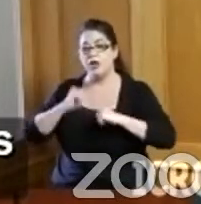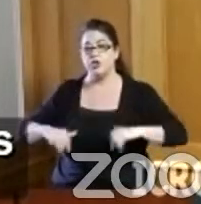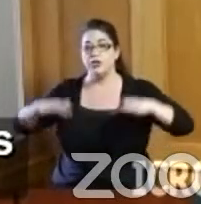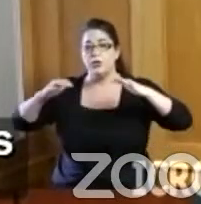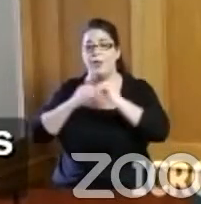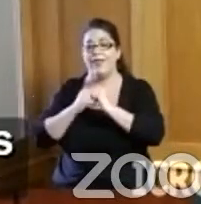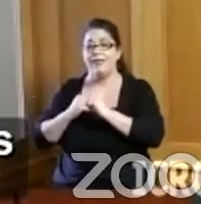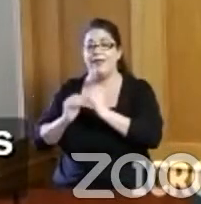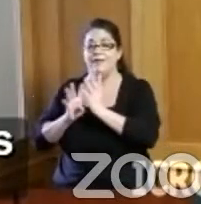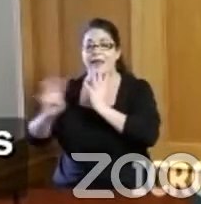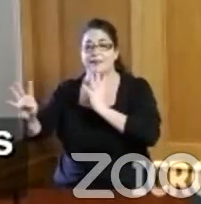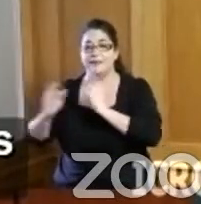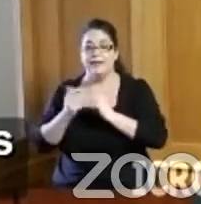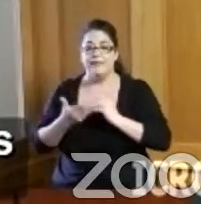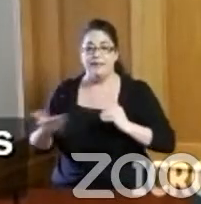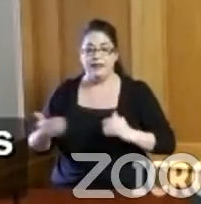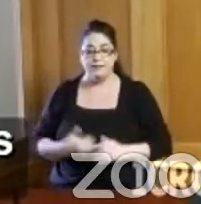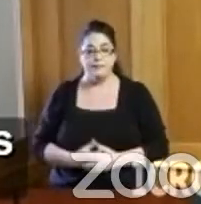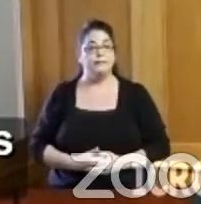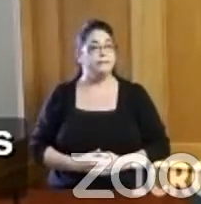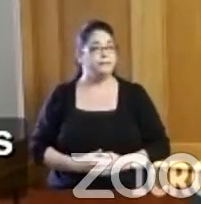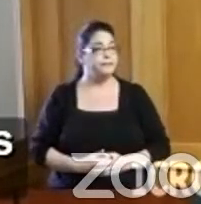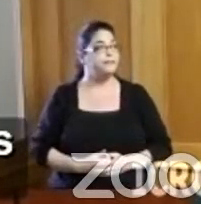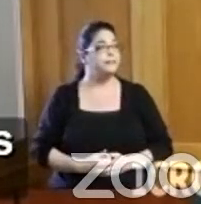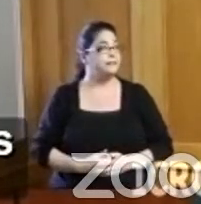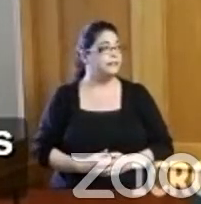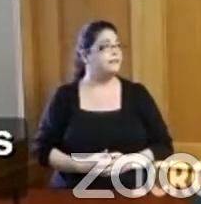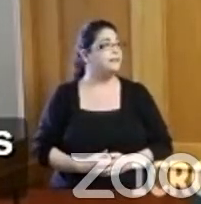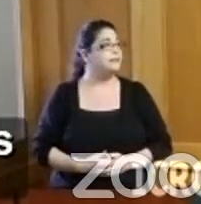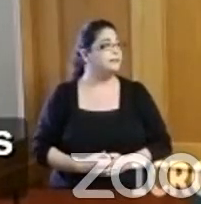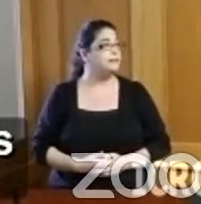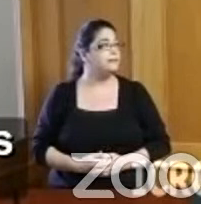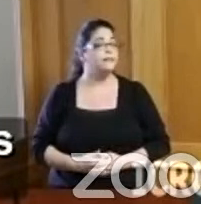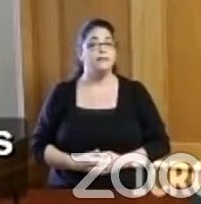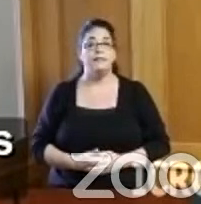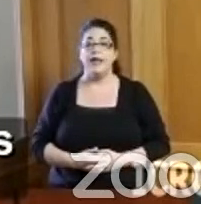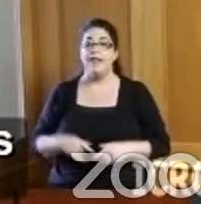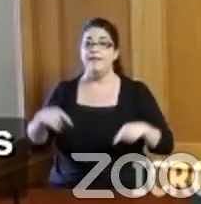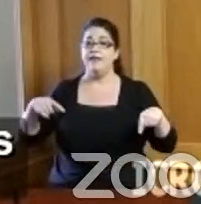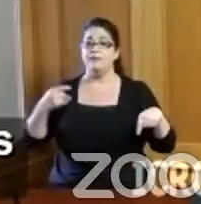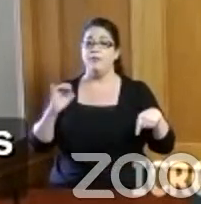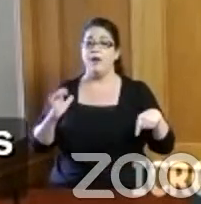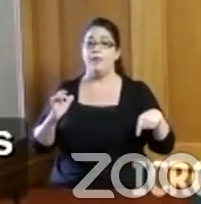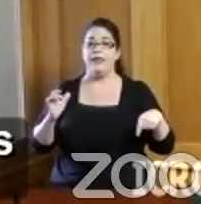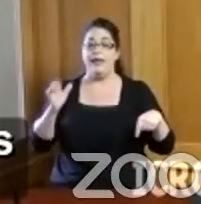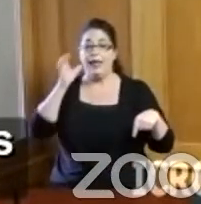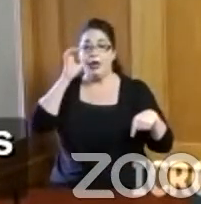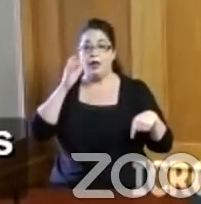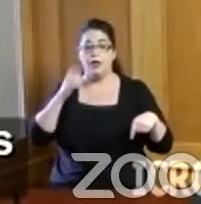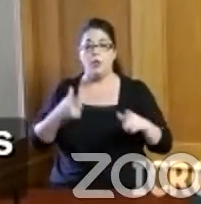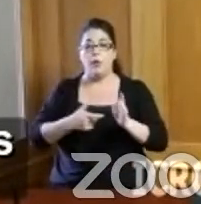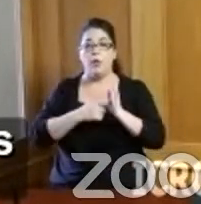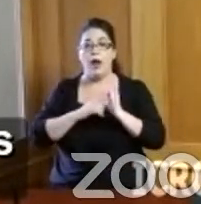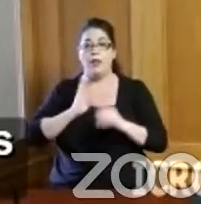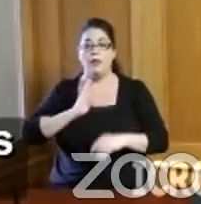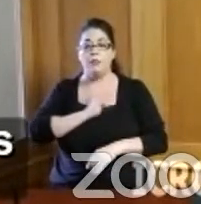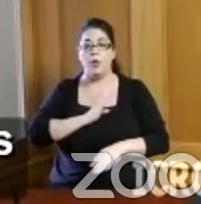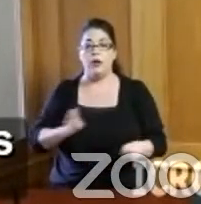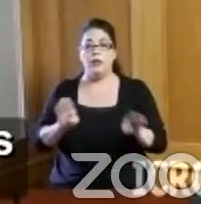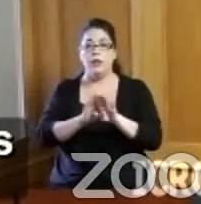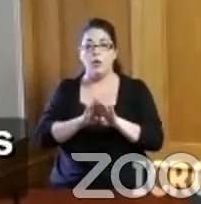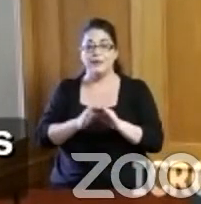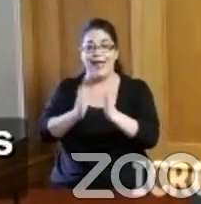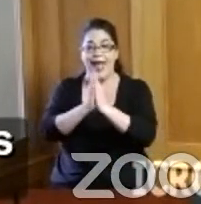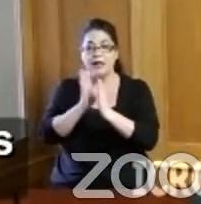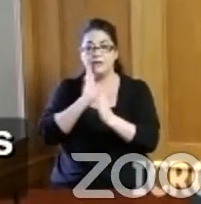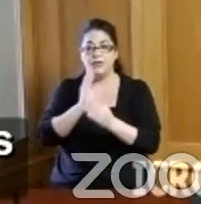other measures. Mm-hmm. So I just wanted to point that out. This is a public hearing. It does require the board close the public hearing and request a resolution